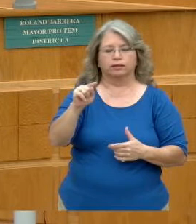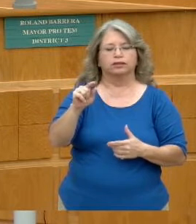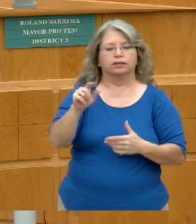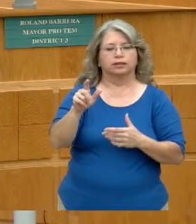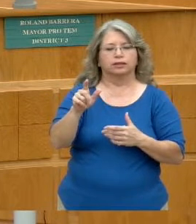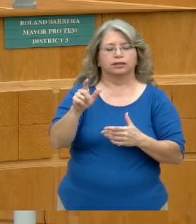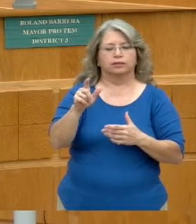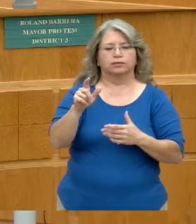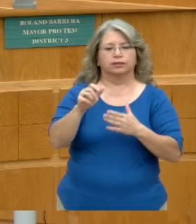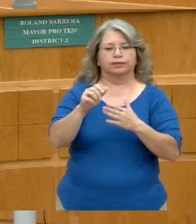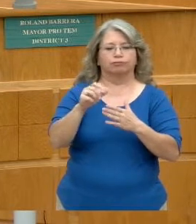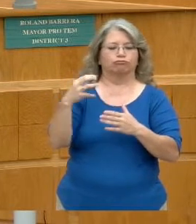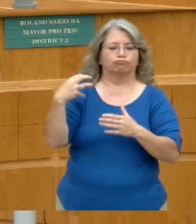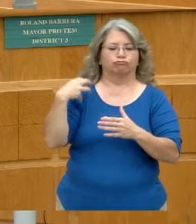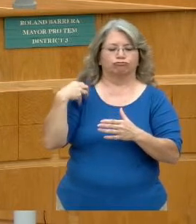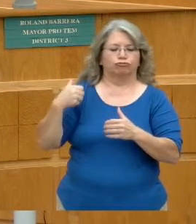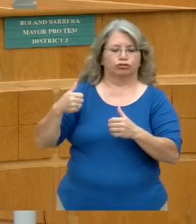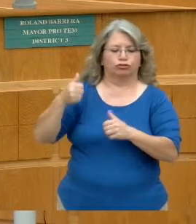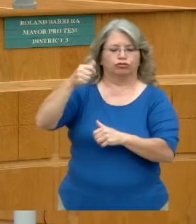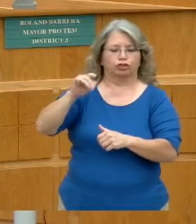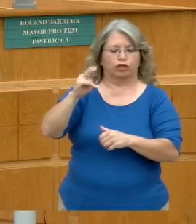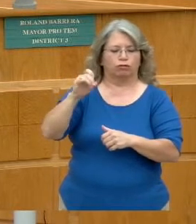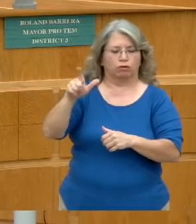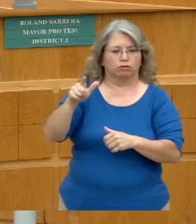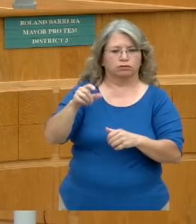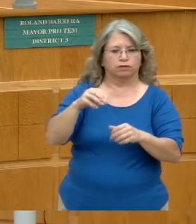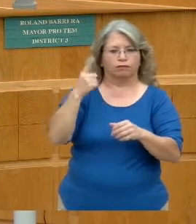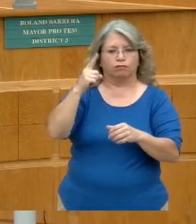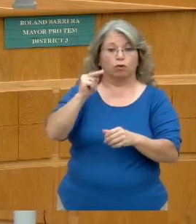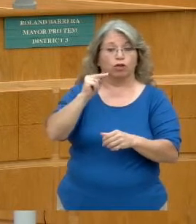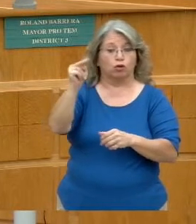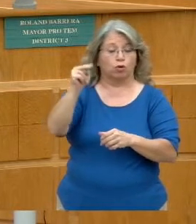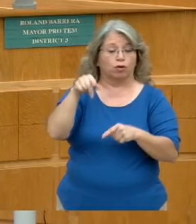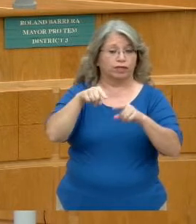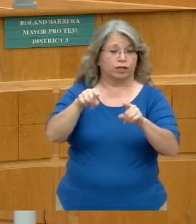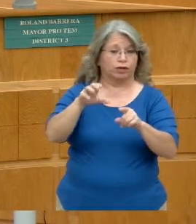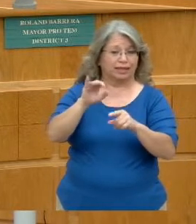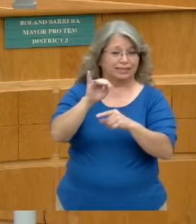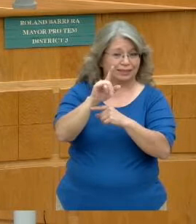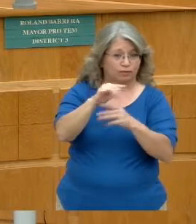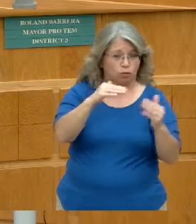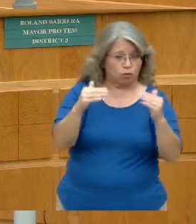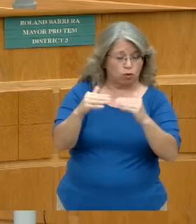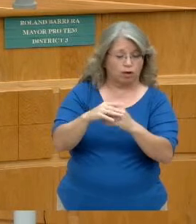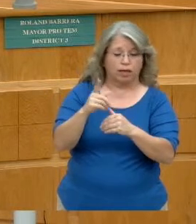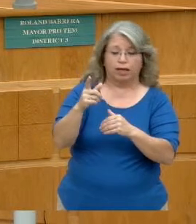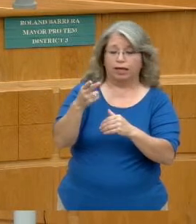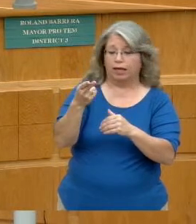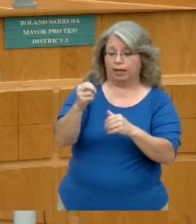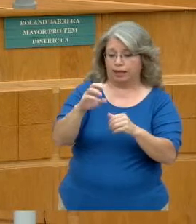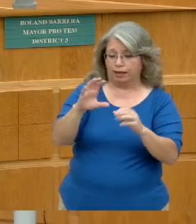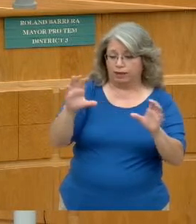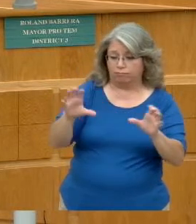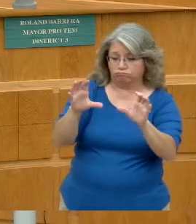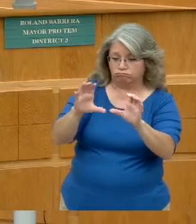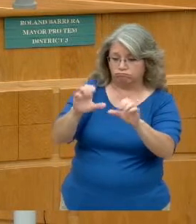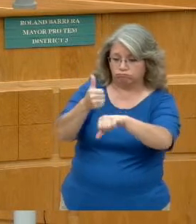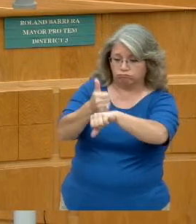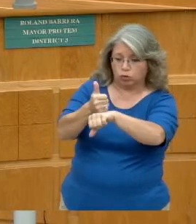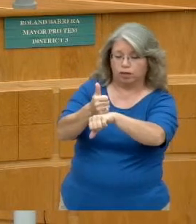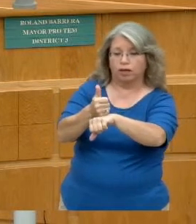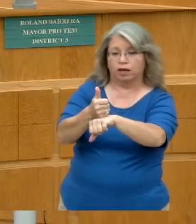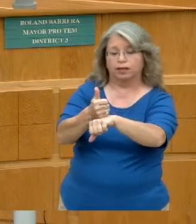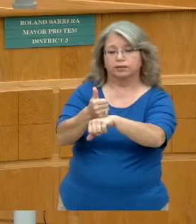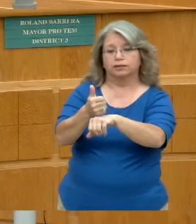and he had organized a veterans organization in the late 1800s. General